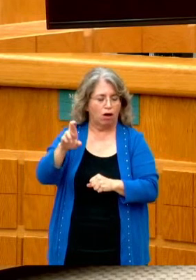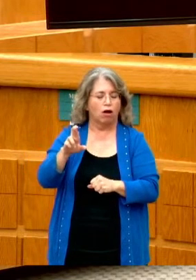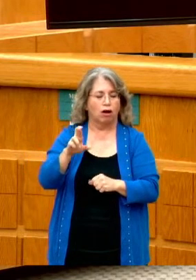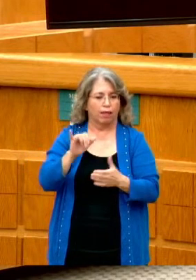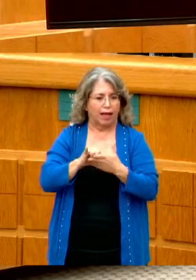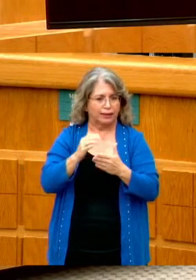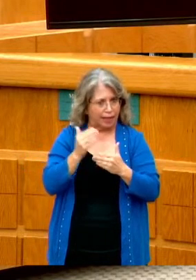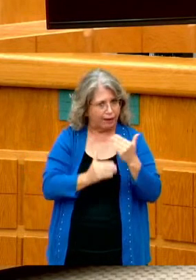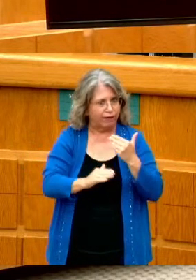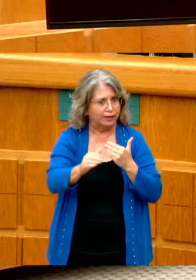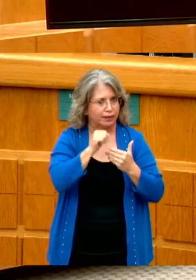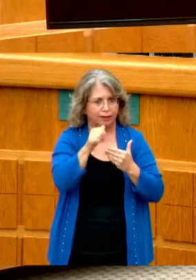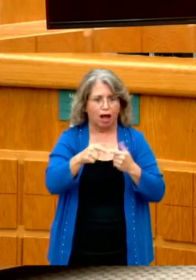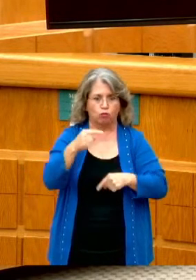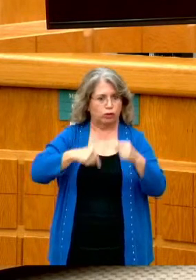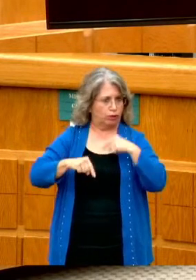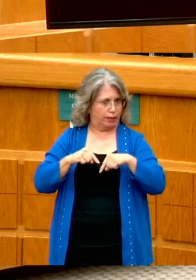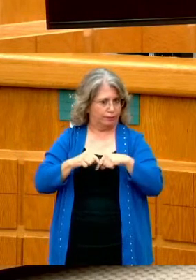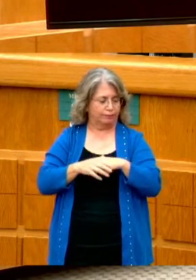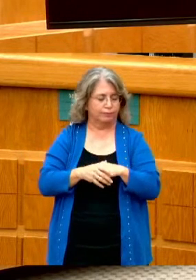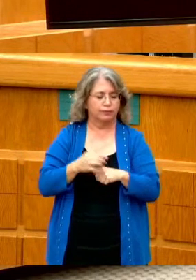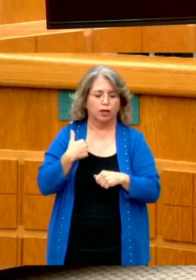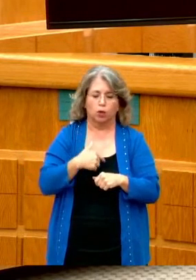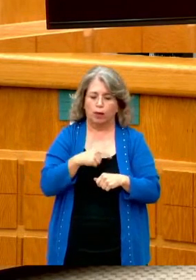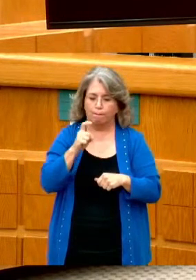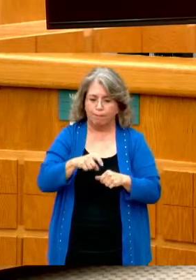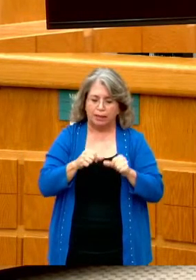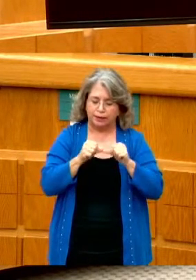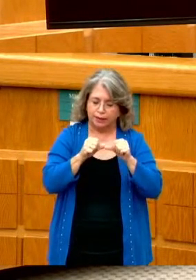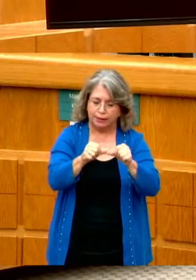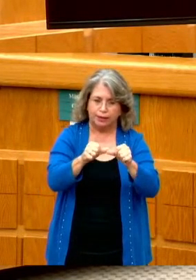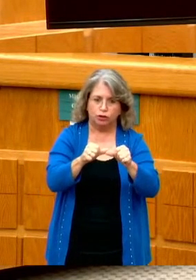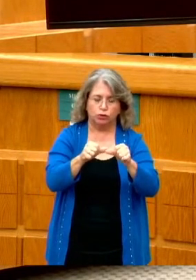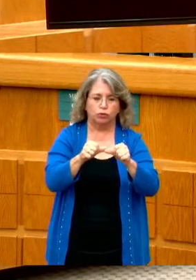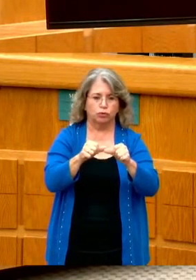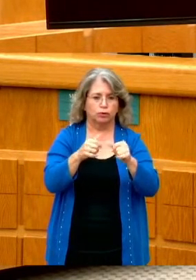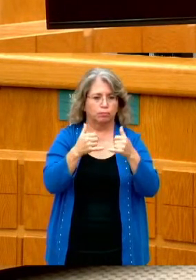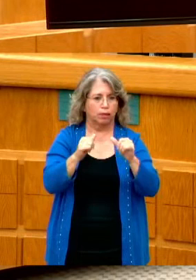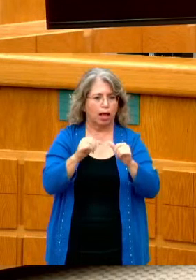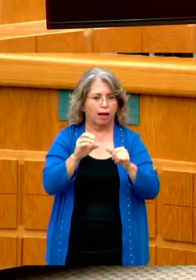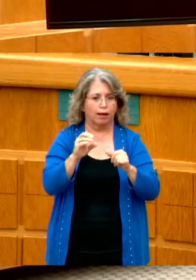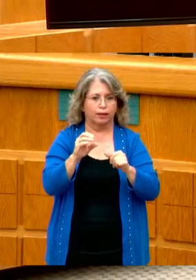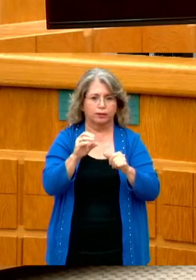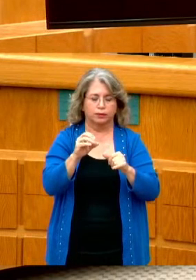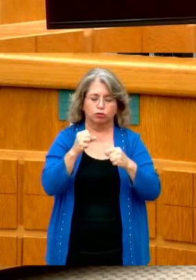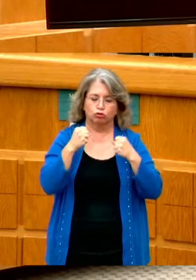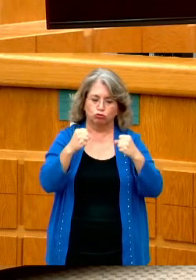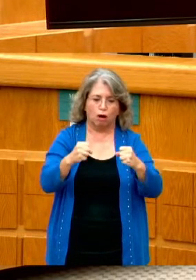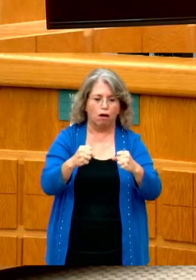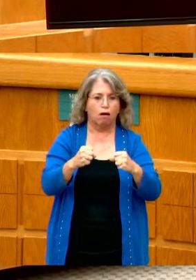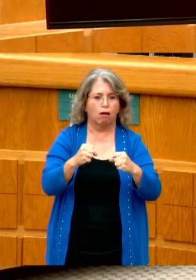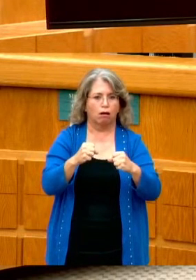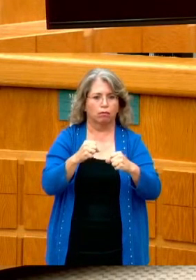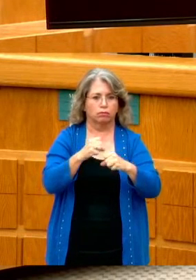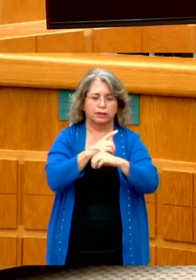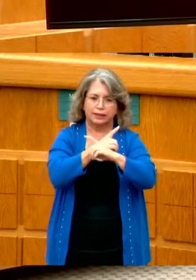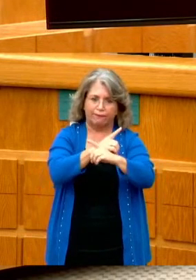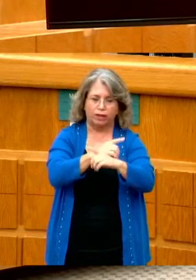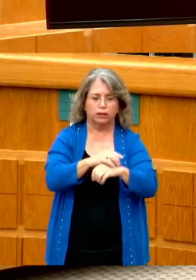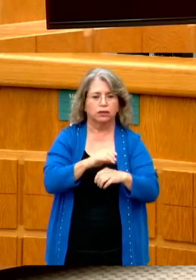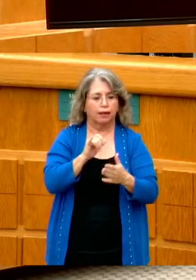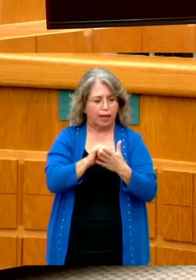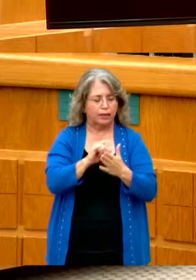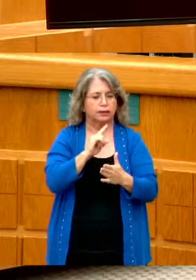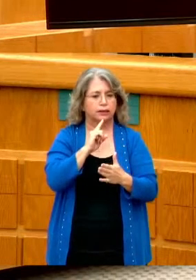need to continue to play this strong defense. Annette's going to show you that we had over 200 cases today. That defense is